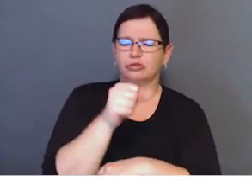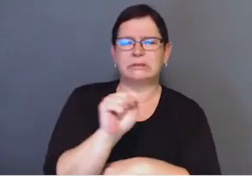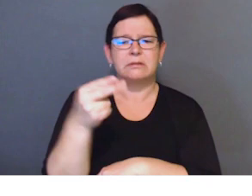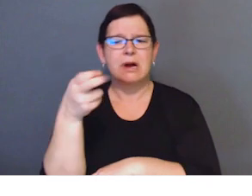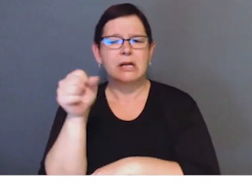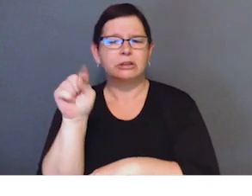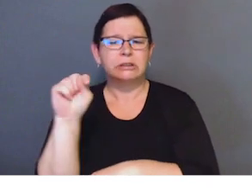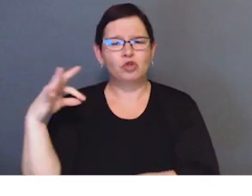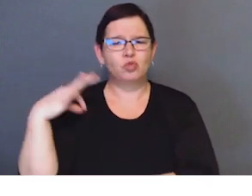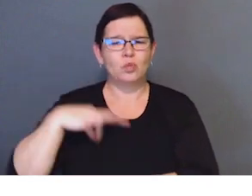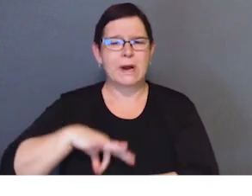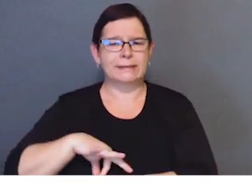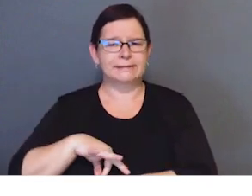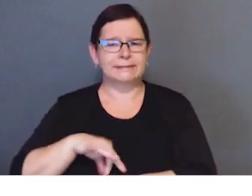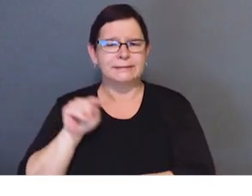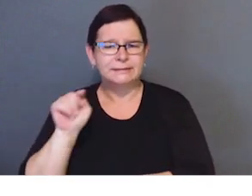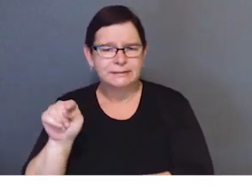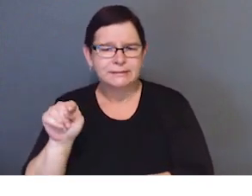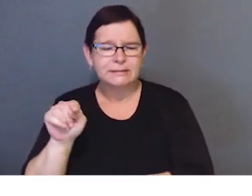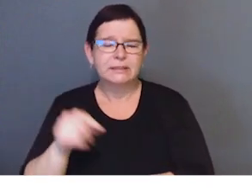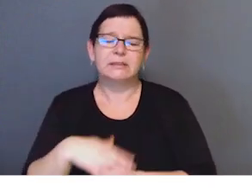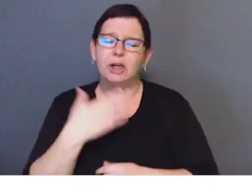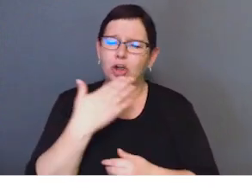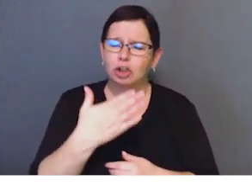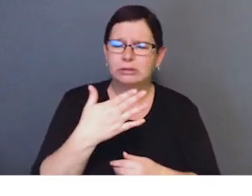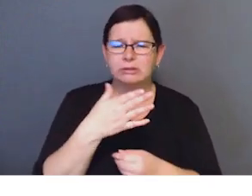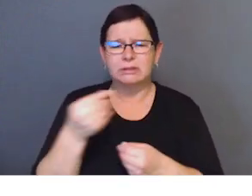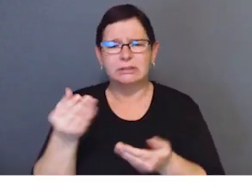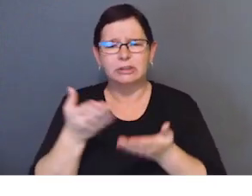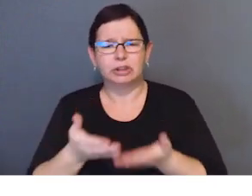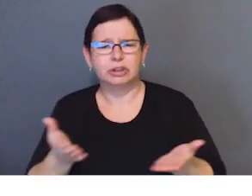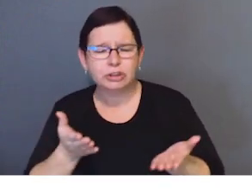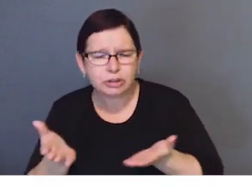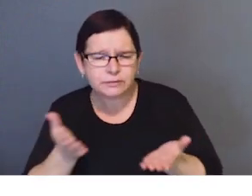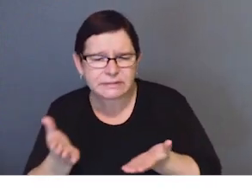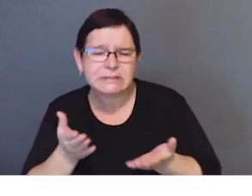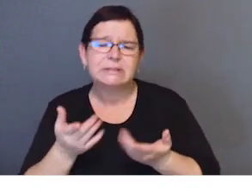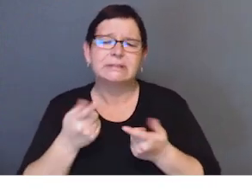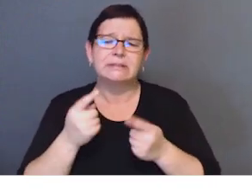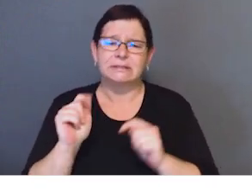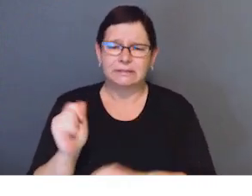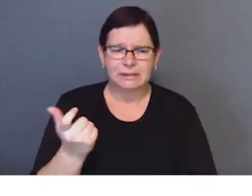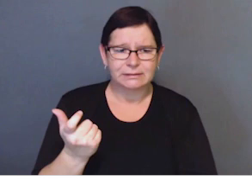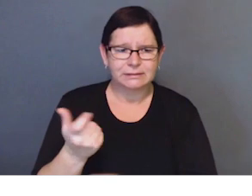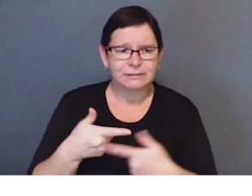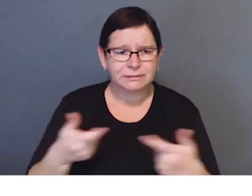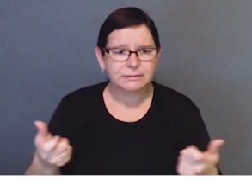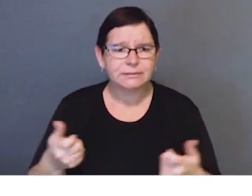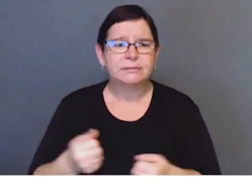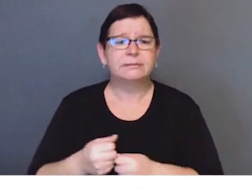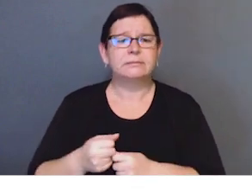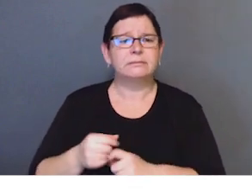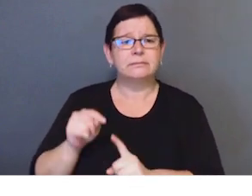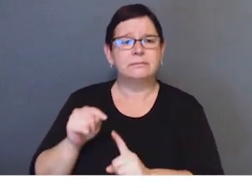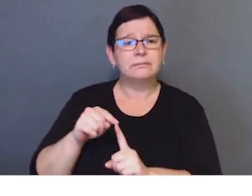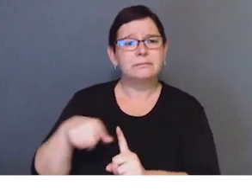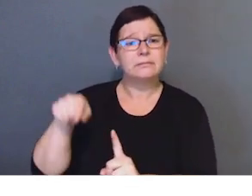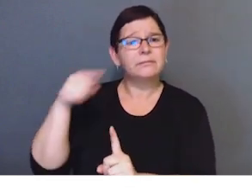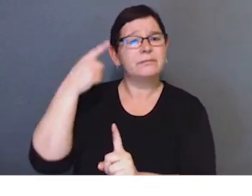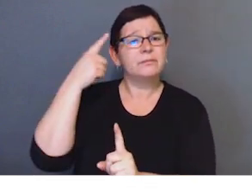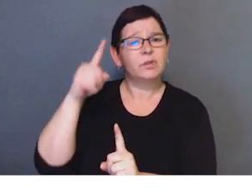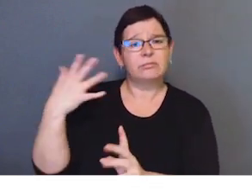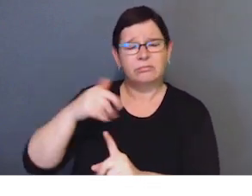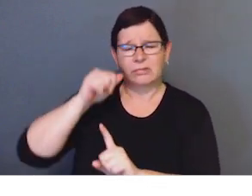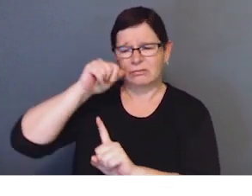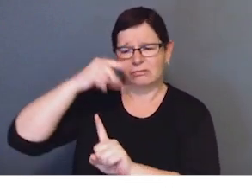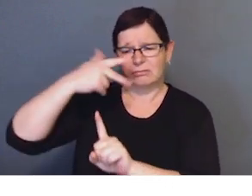GST HST Credit. The GST HST Credit is a quarterly tax-free payment for people with